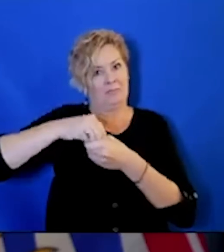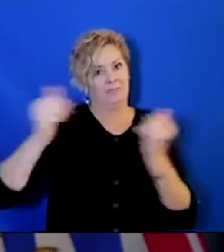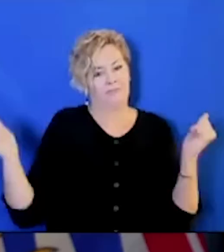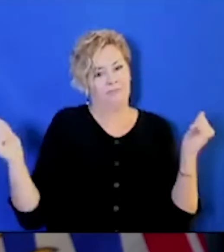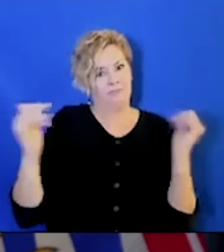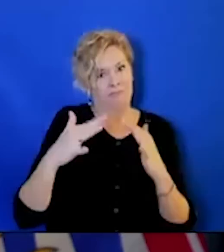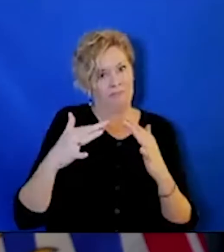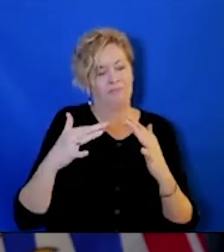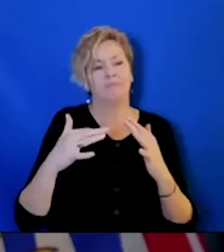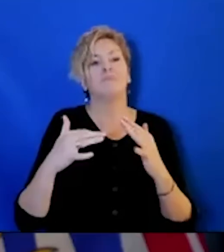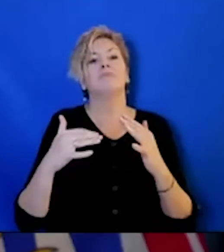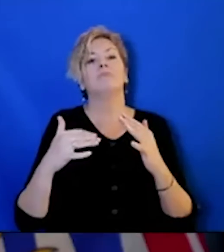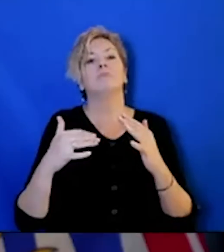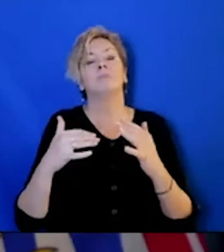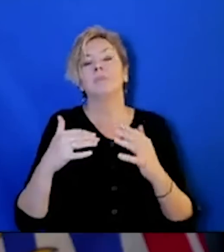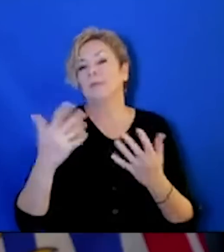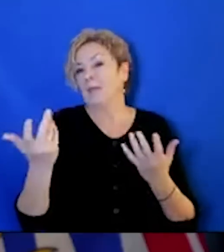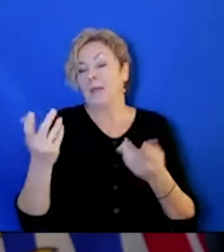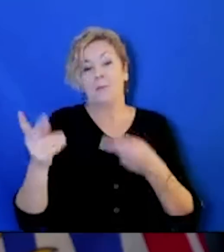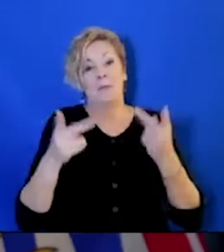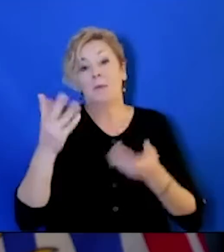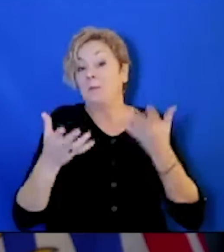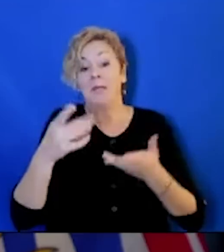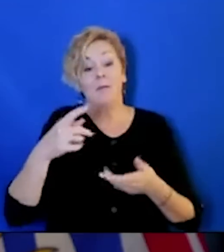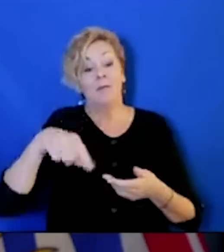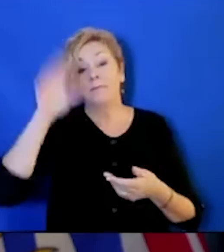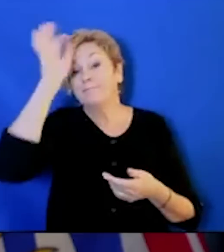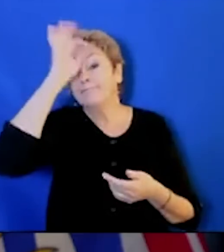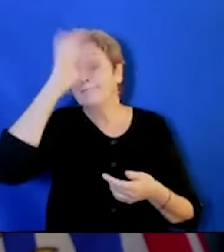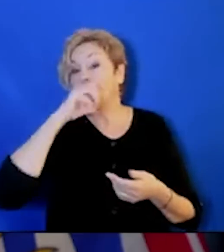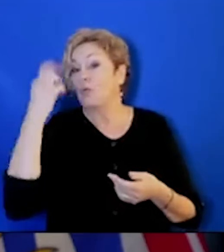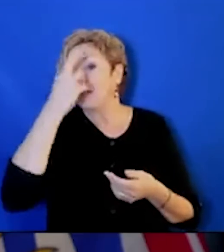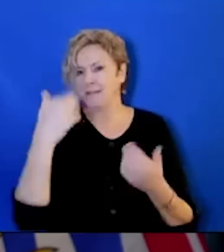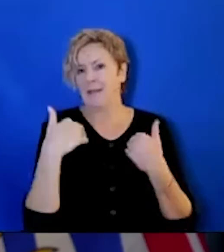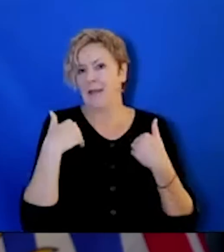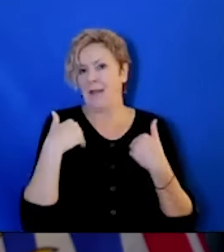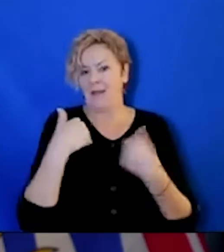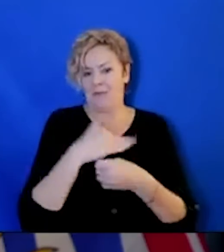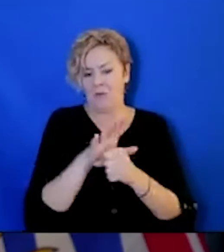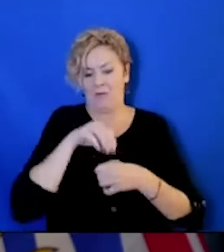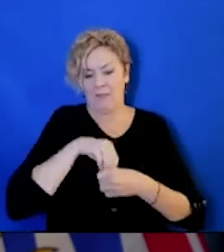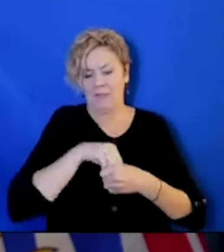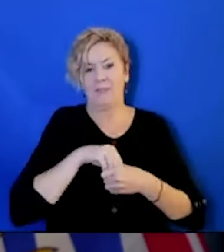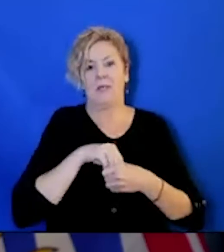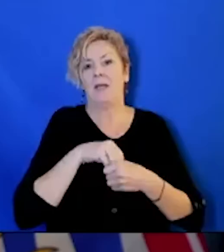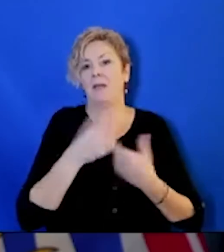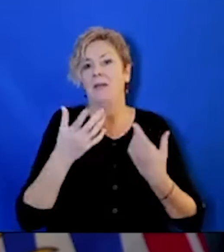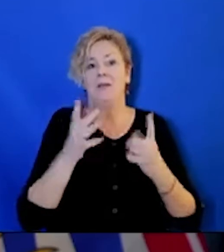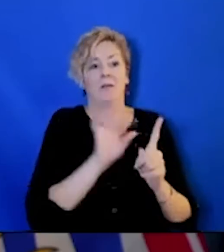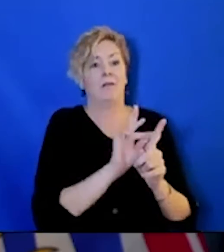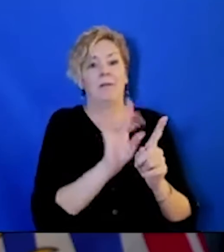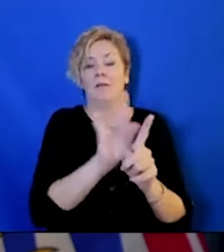spread that then again went into the community. We also know that this virus was being spread when people were